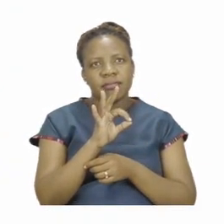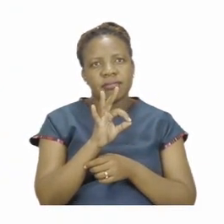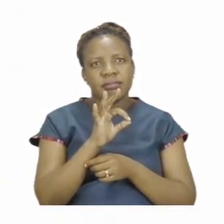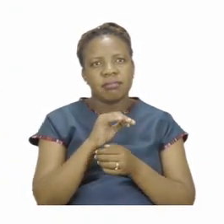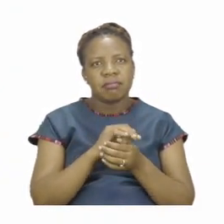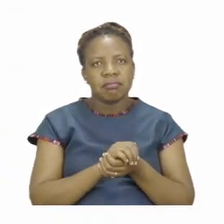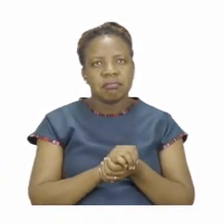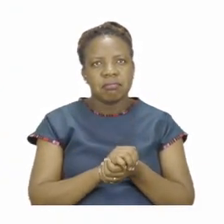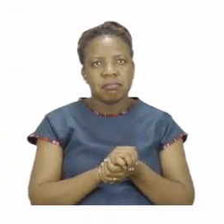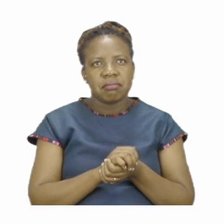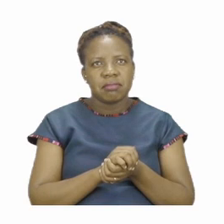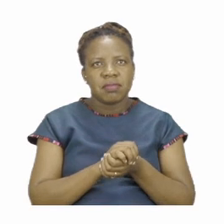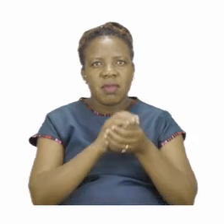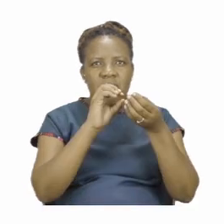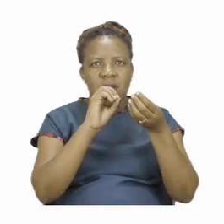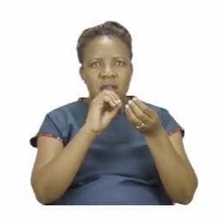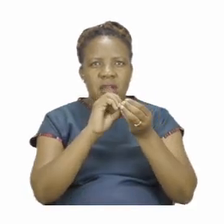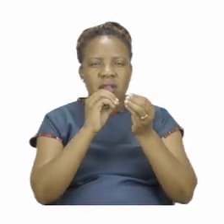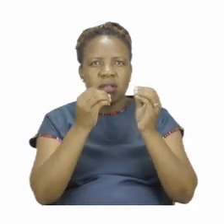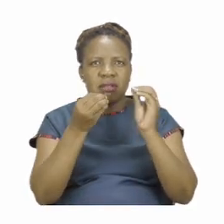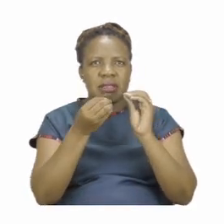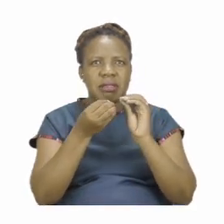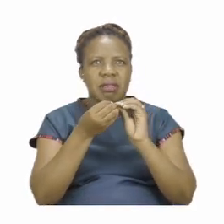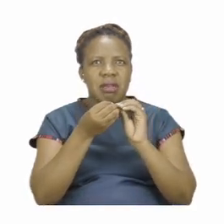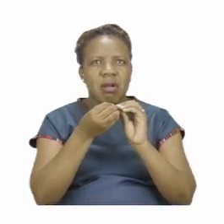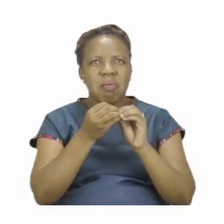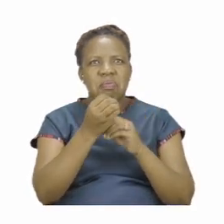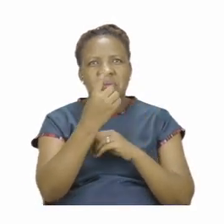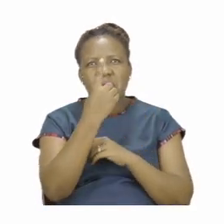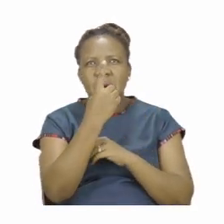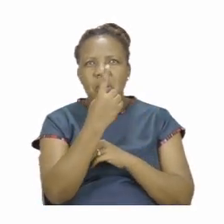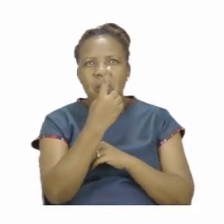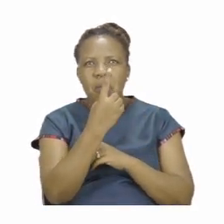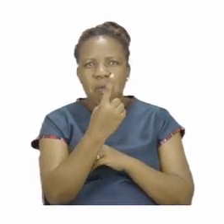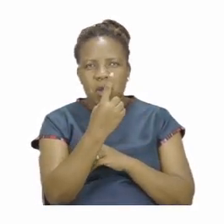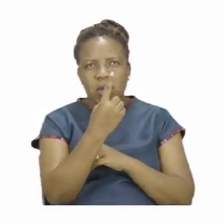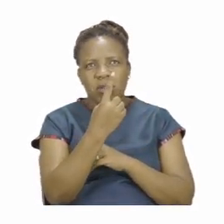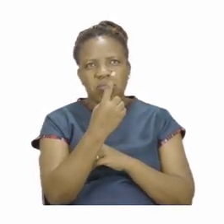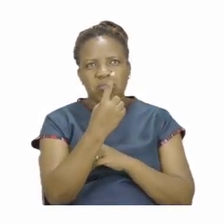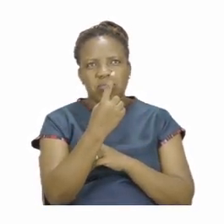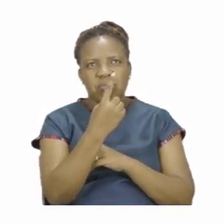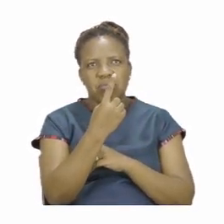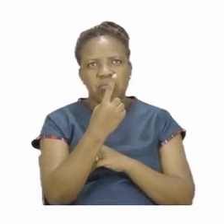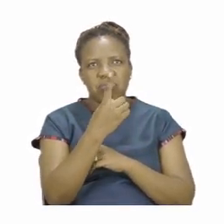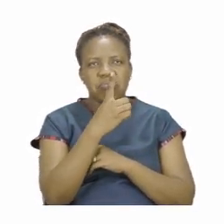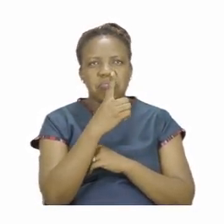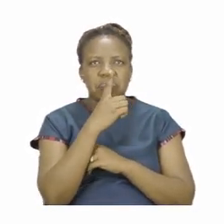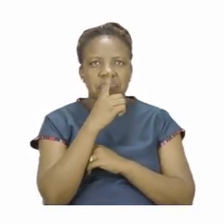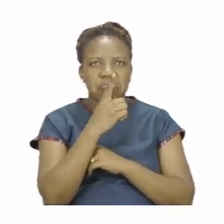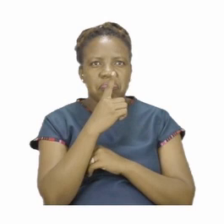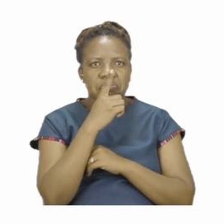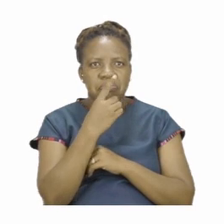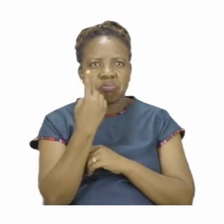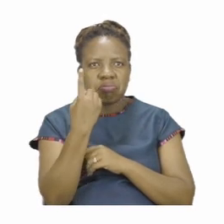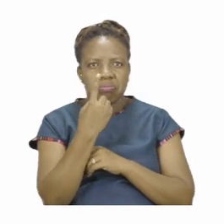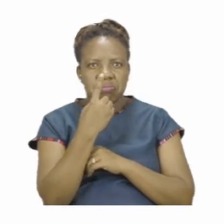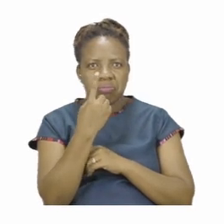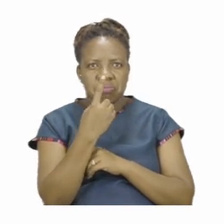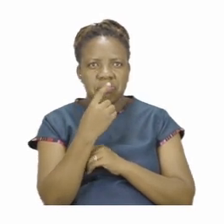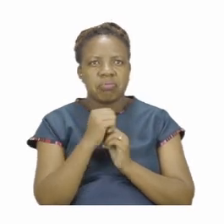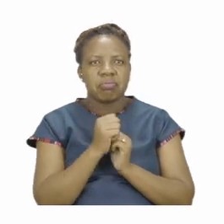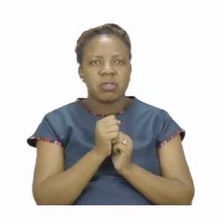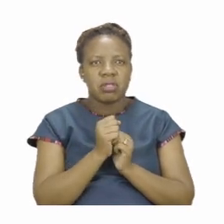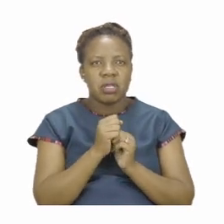phonics. Today, our diagram is K. Now, when C and K come